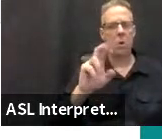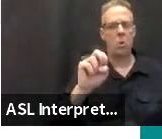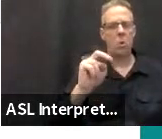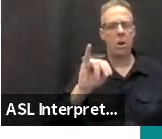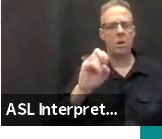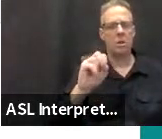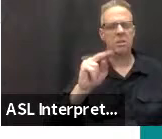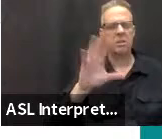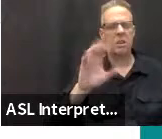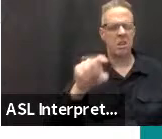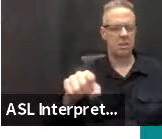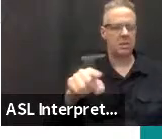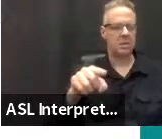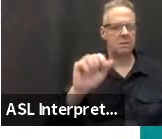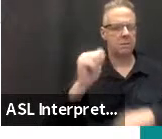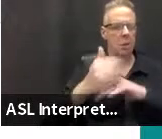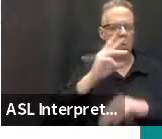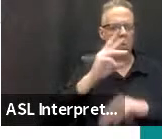today.